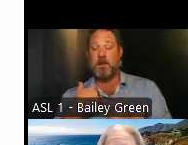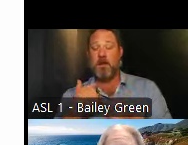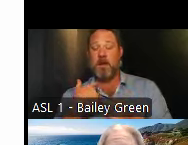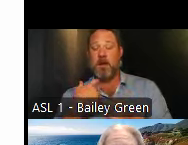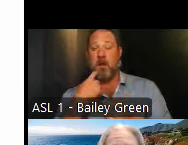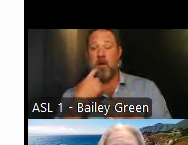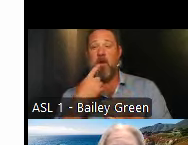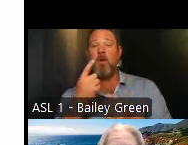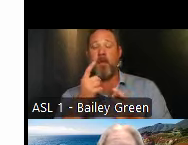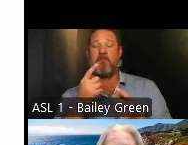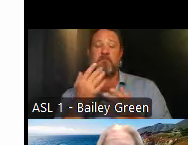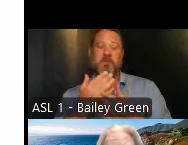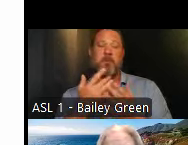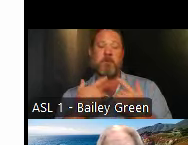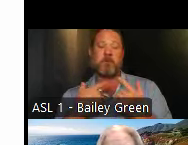the legislation.